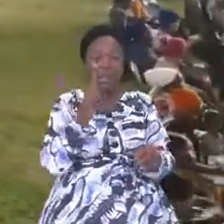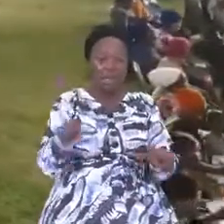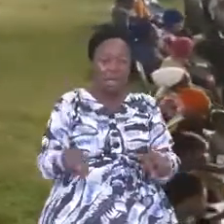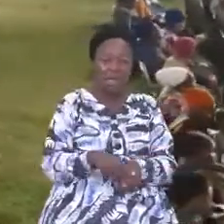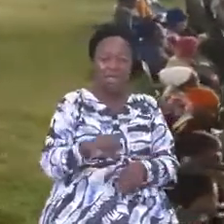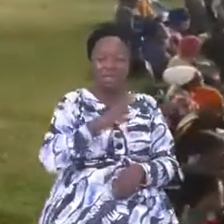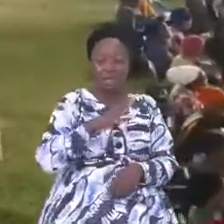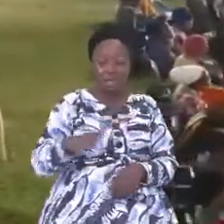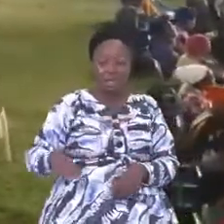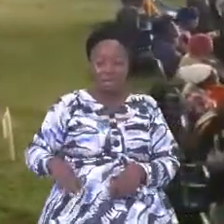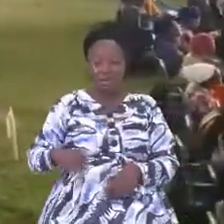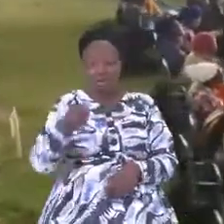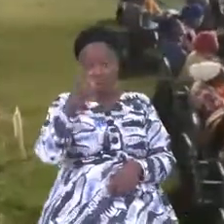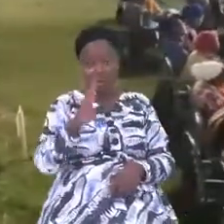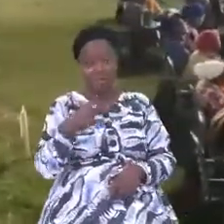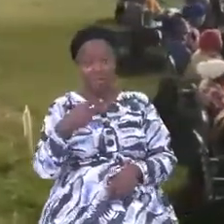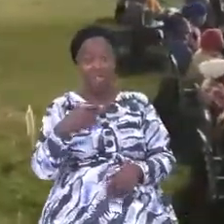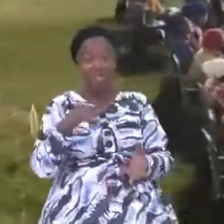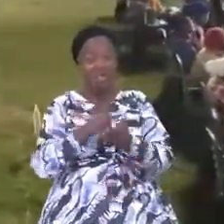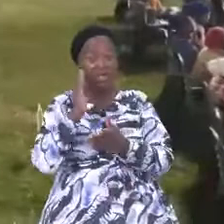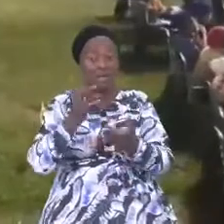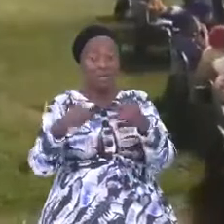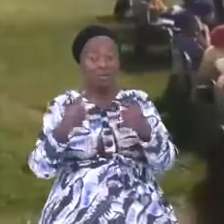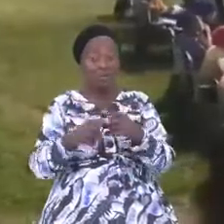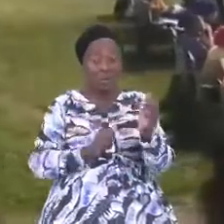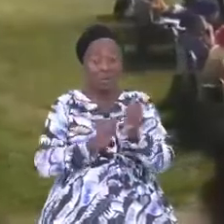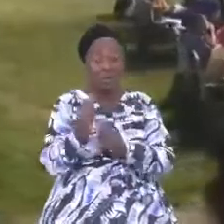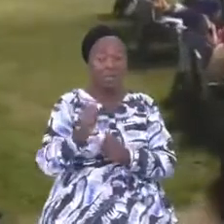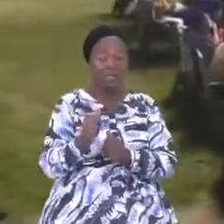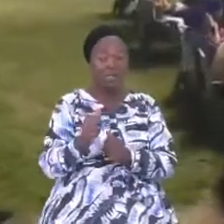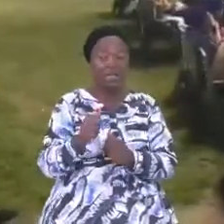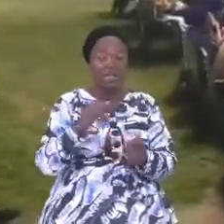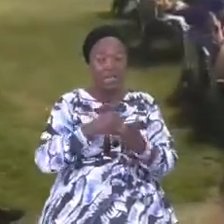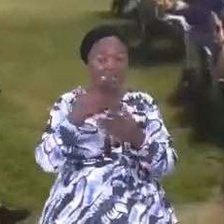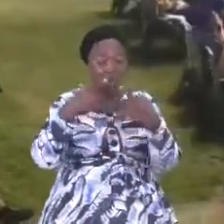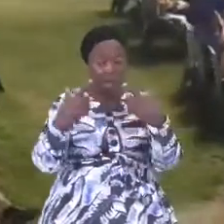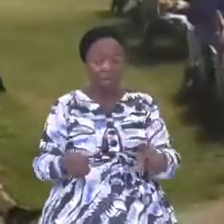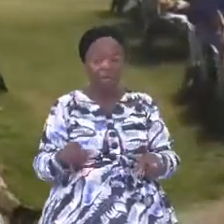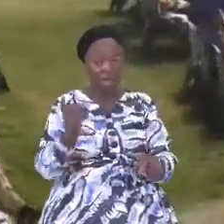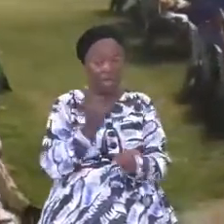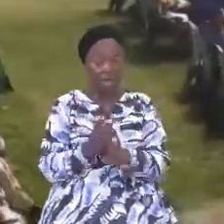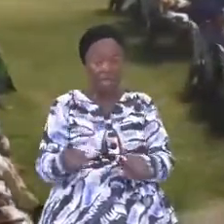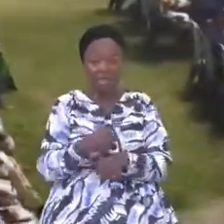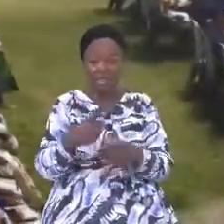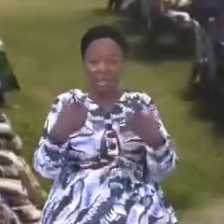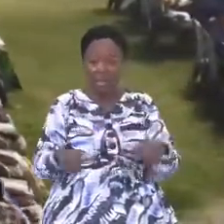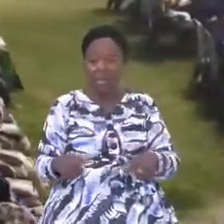come to pass. Actually, it came to pass that if a serpent had